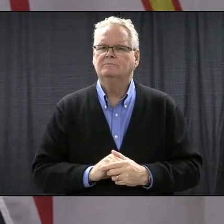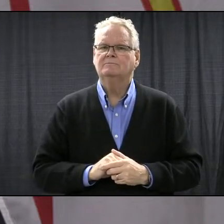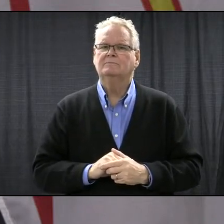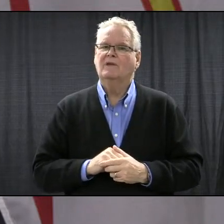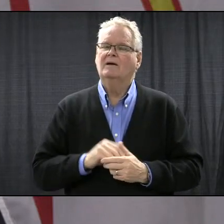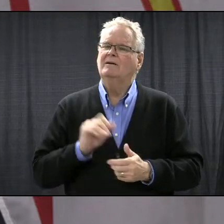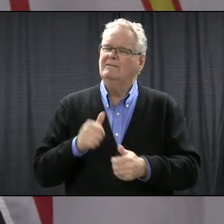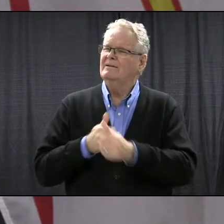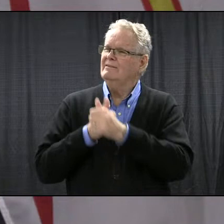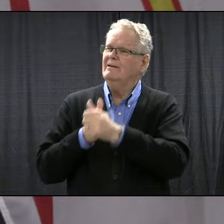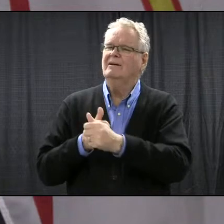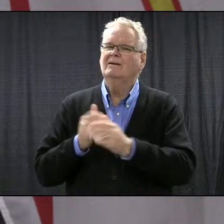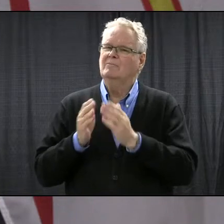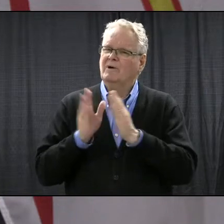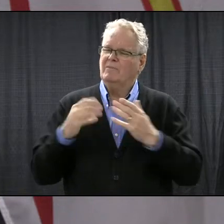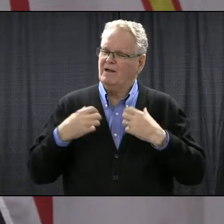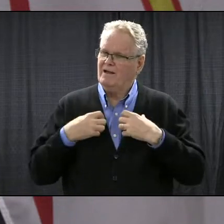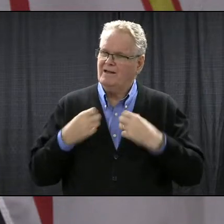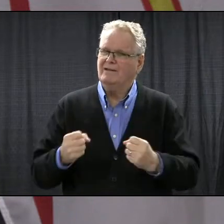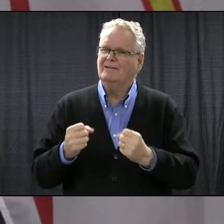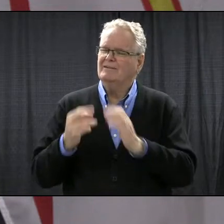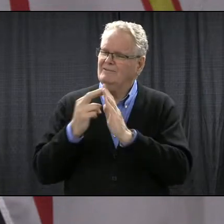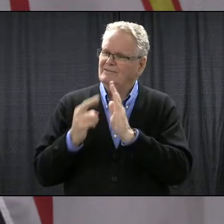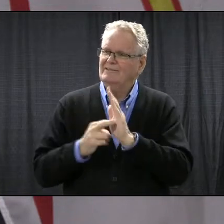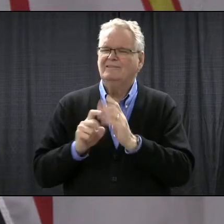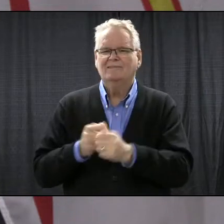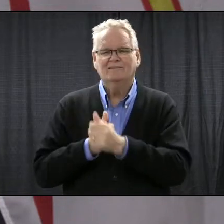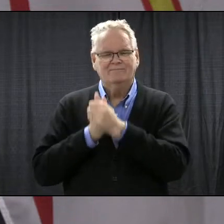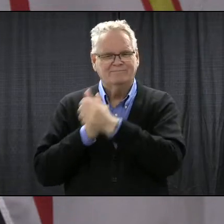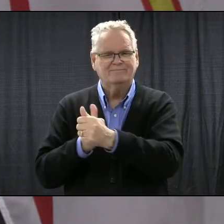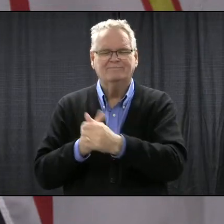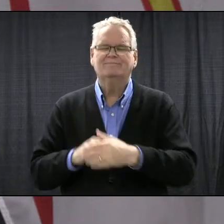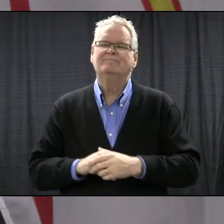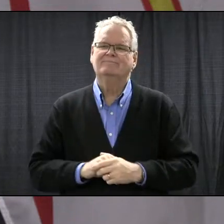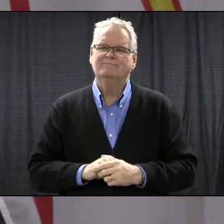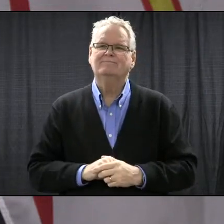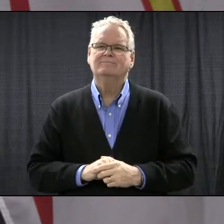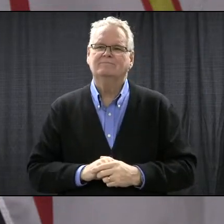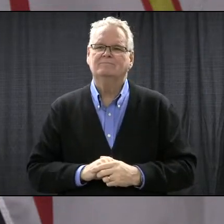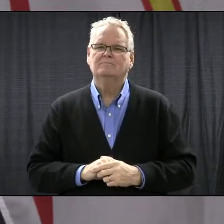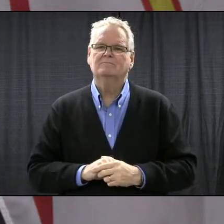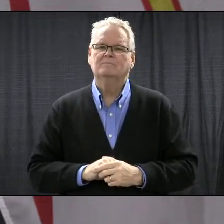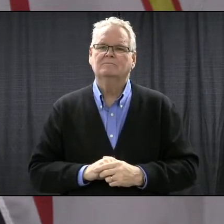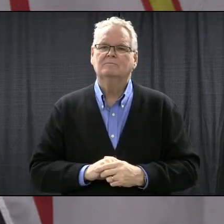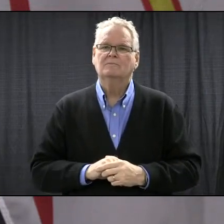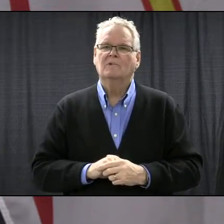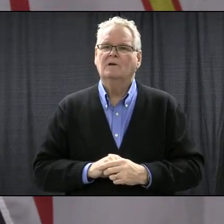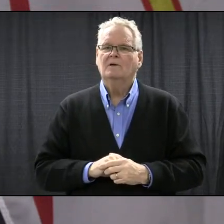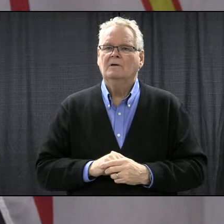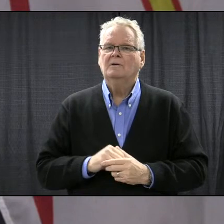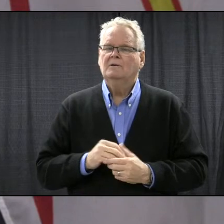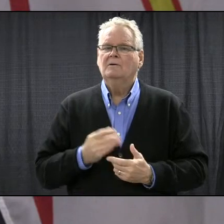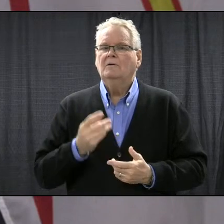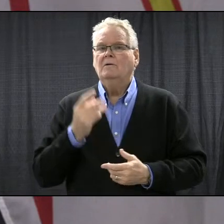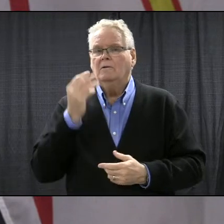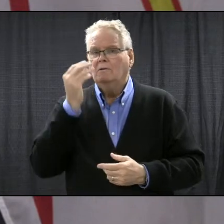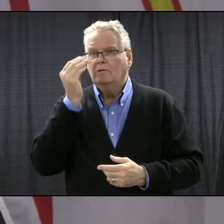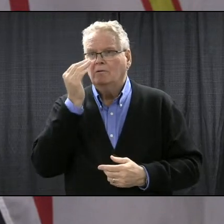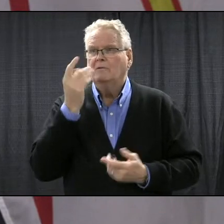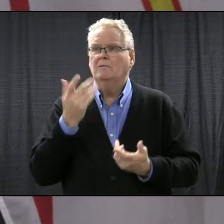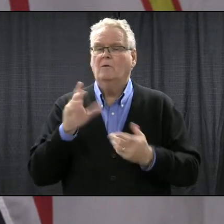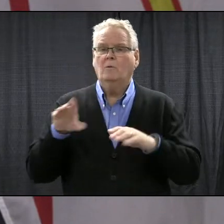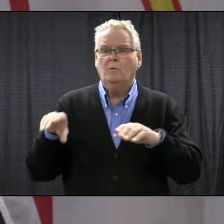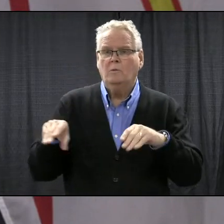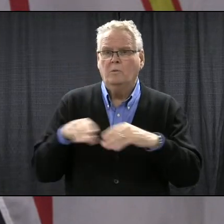health measures. It's not to say that, there won't be a wedding that you go to or something like that, but